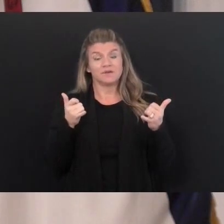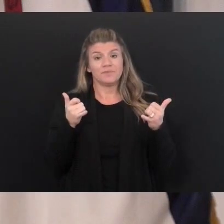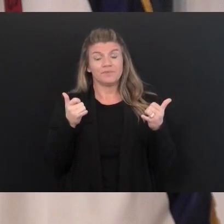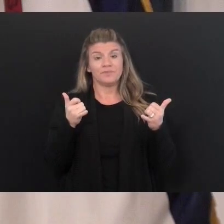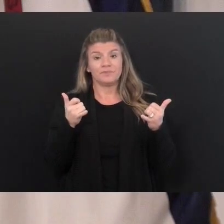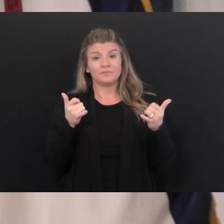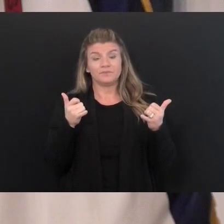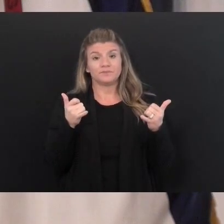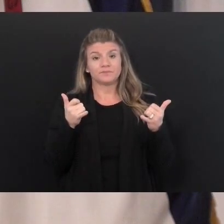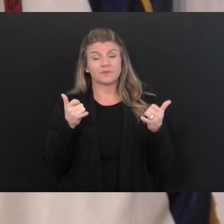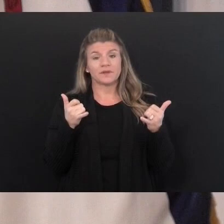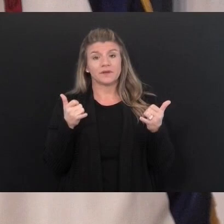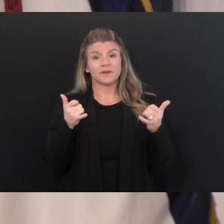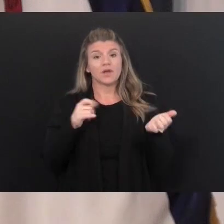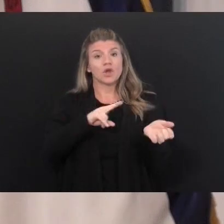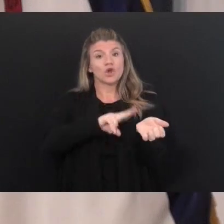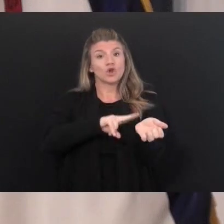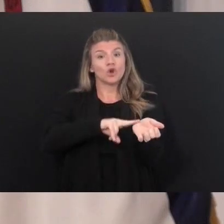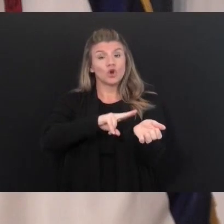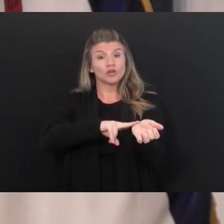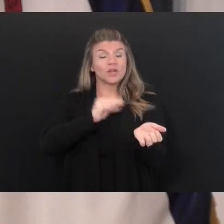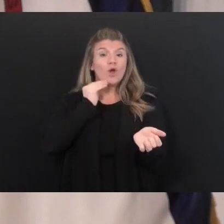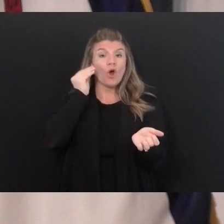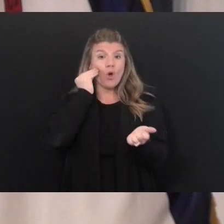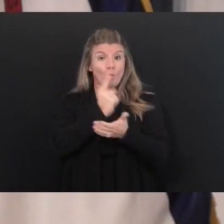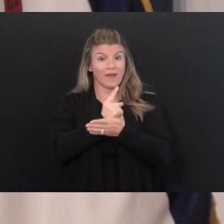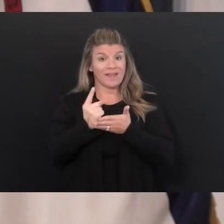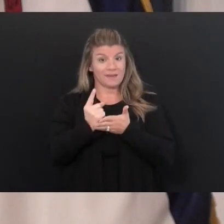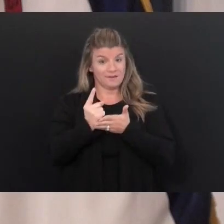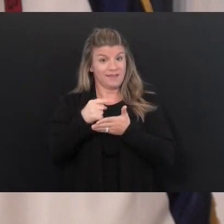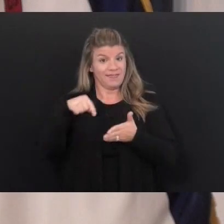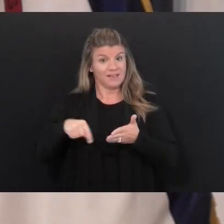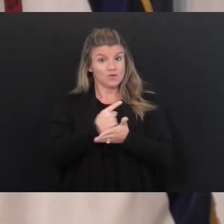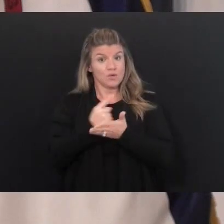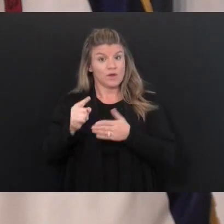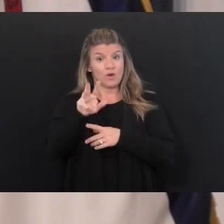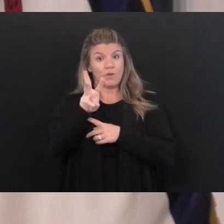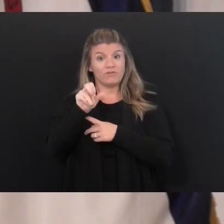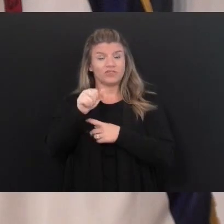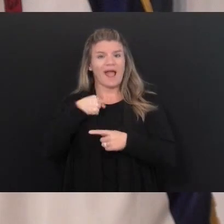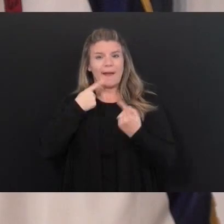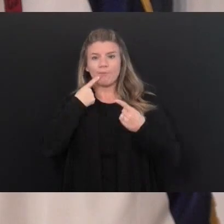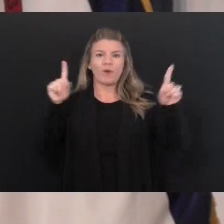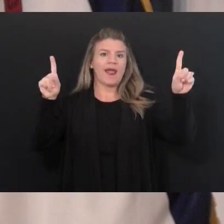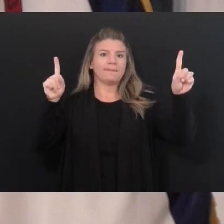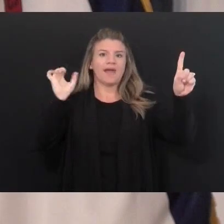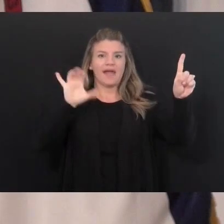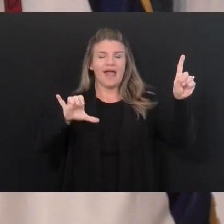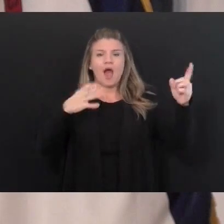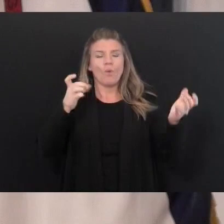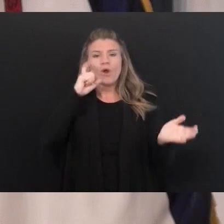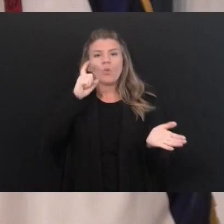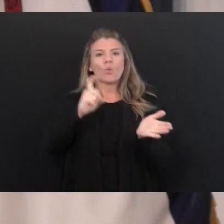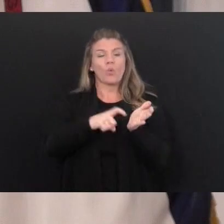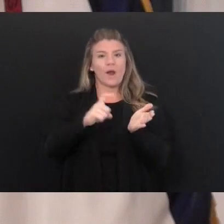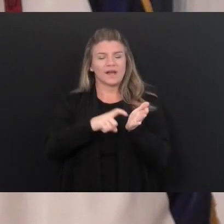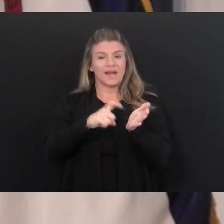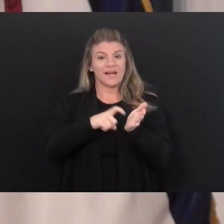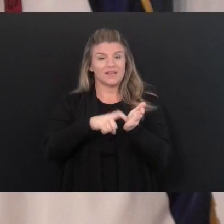Is Nursing Home Week in West Virginia, and I have proclaimed that. We want to recognize more